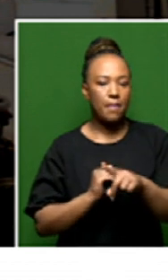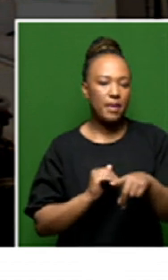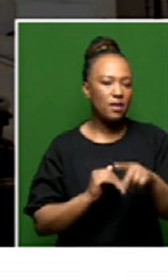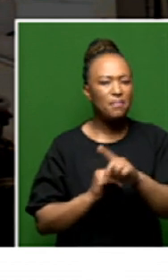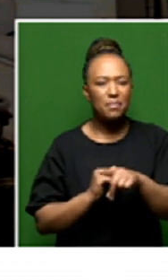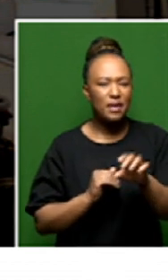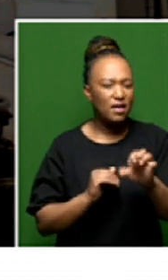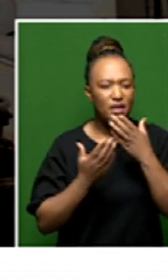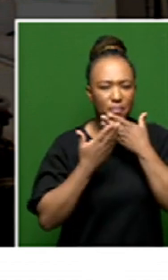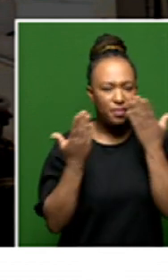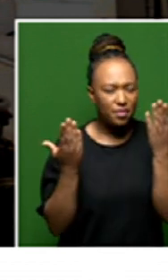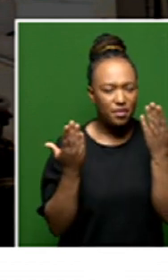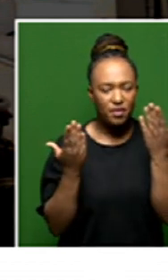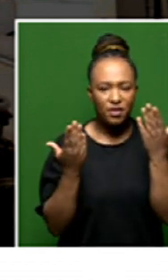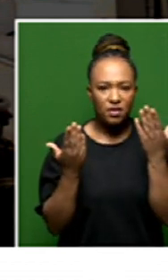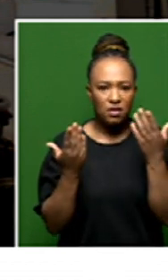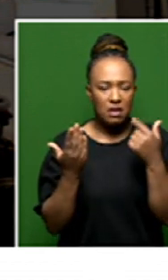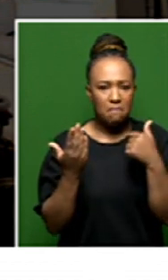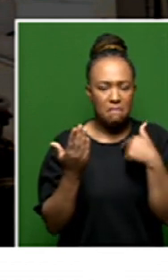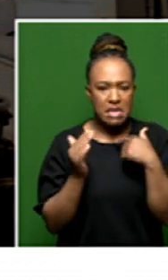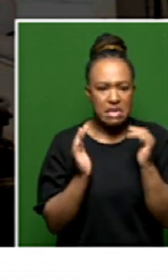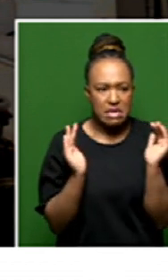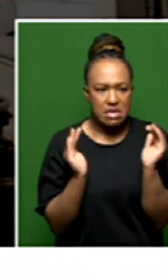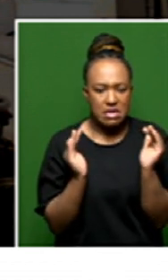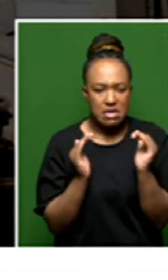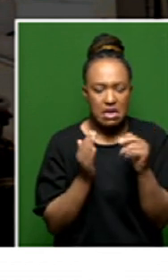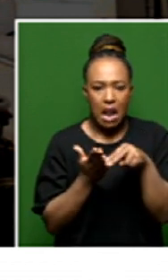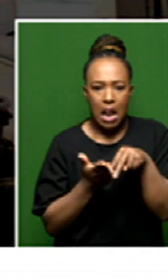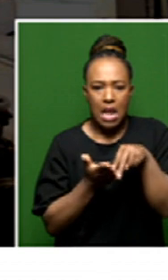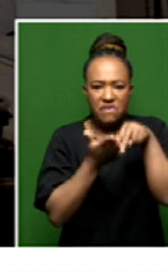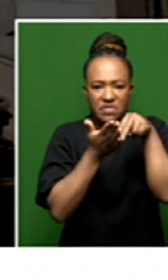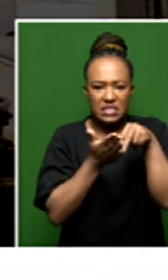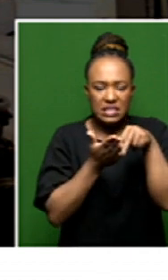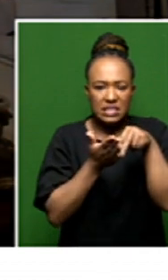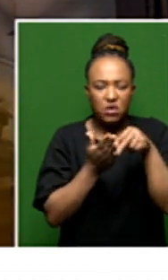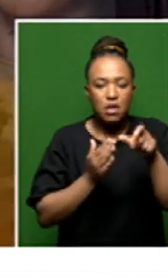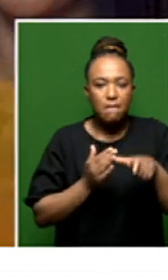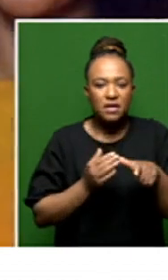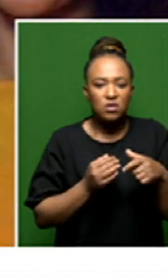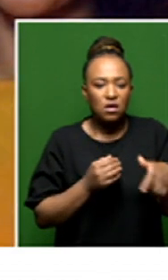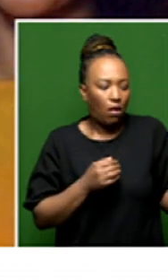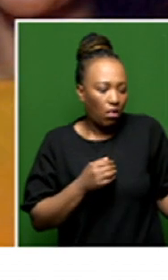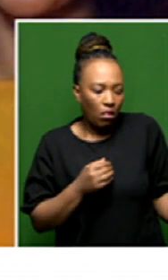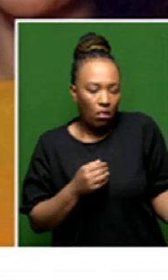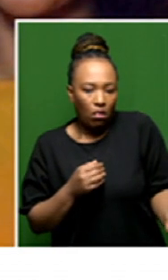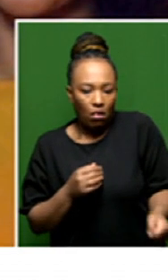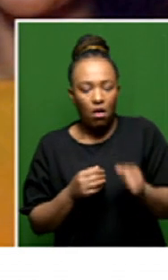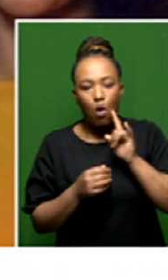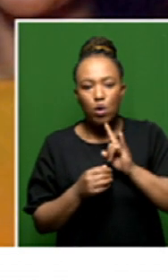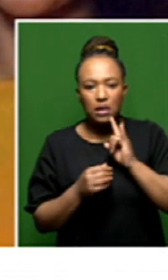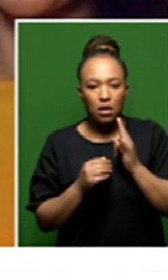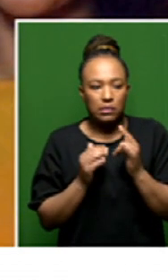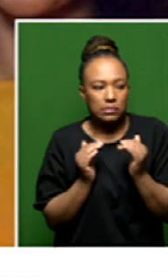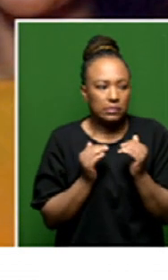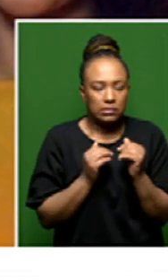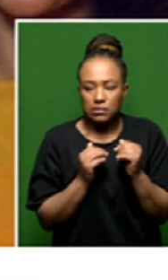PPE. I was cramped into a lift with a porter from the hotel, which, again,